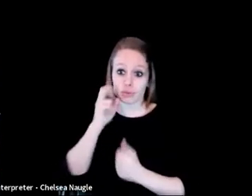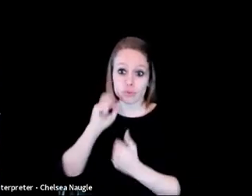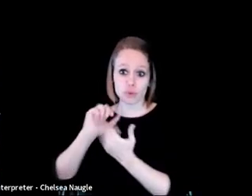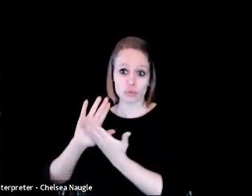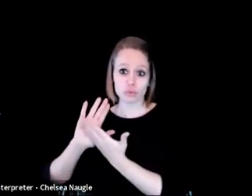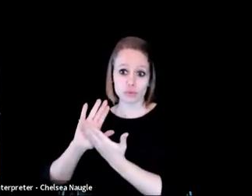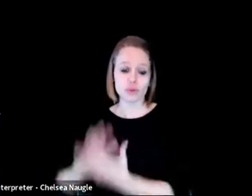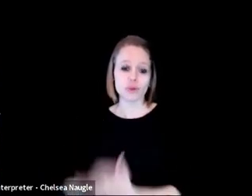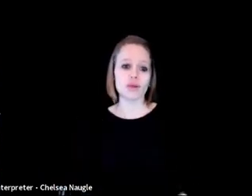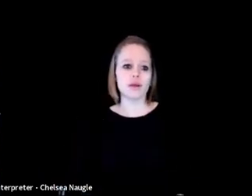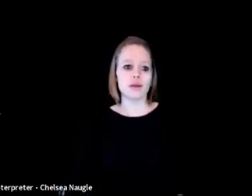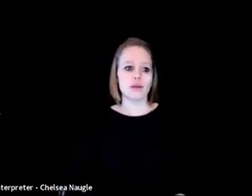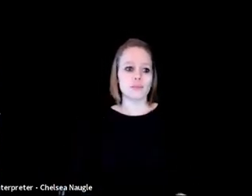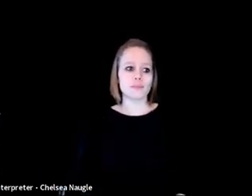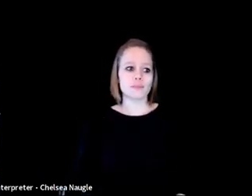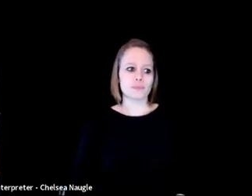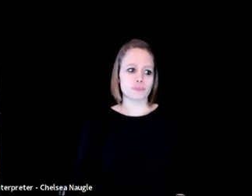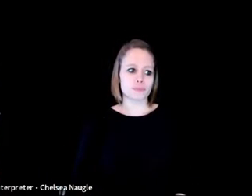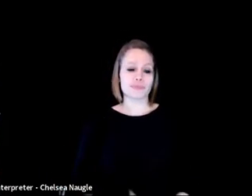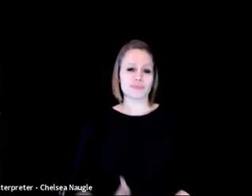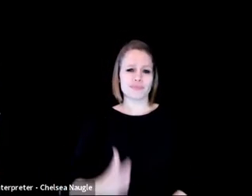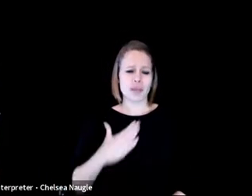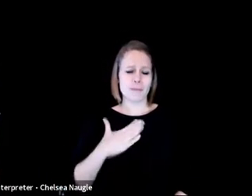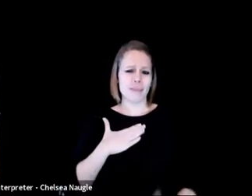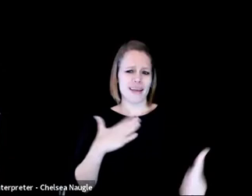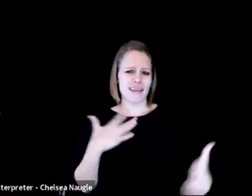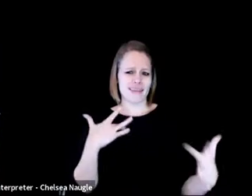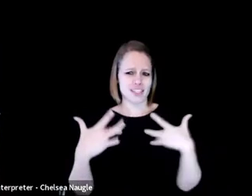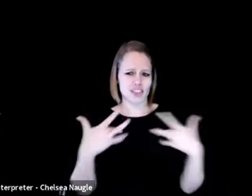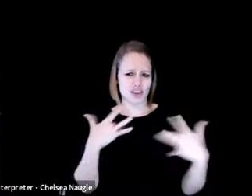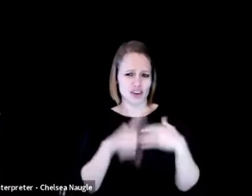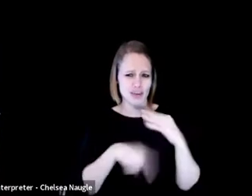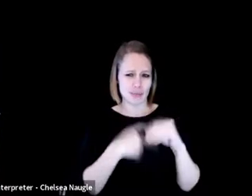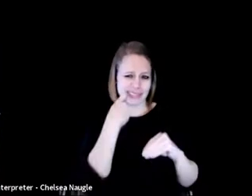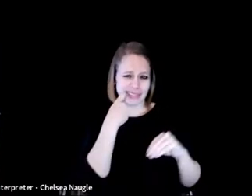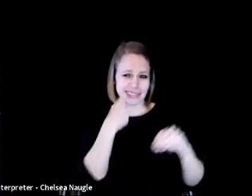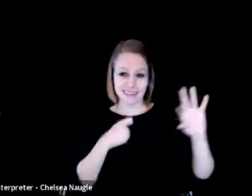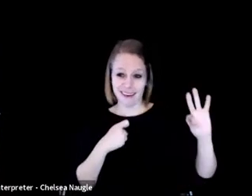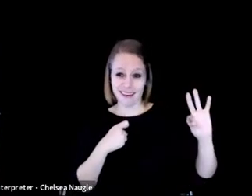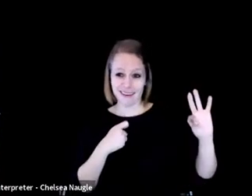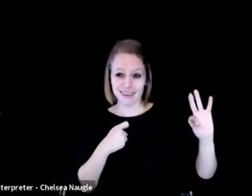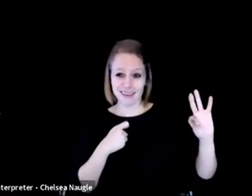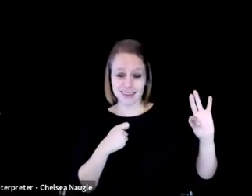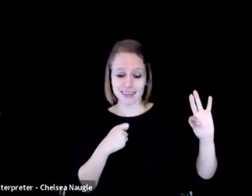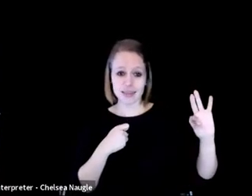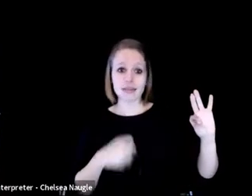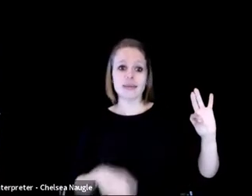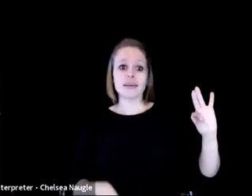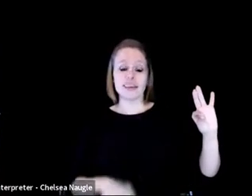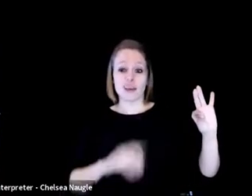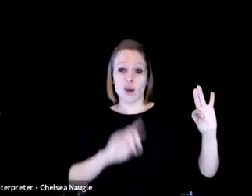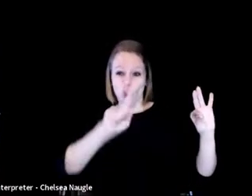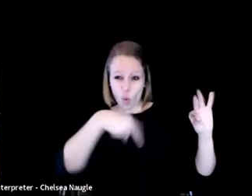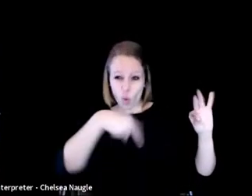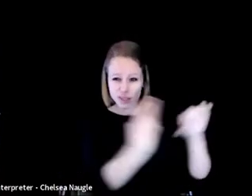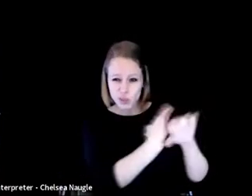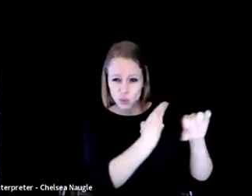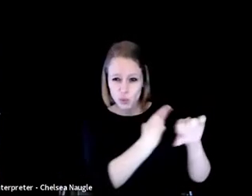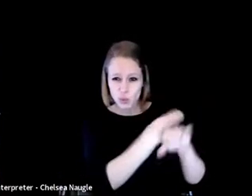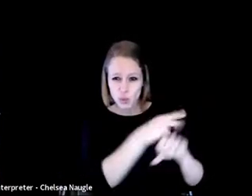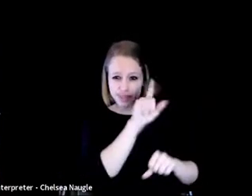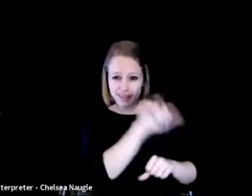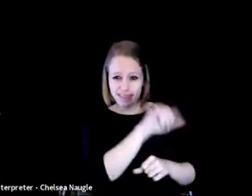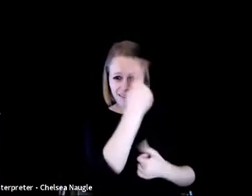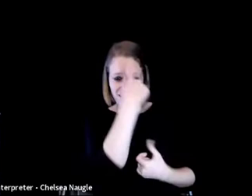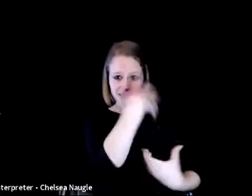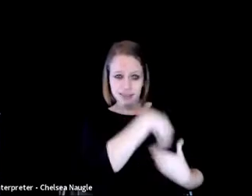Now, my concerns about those practices that I just showed you and only using autism-focused interventions with